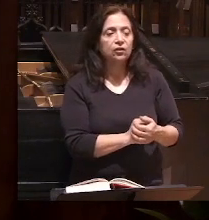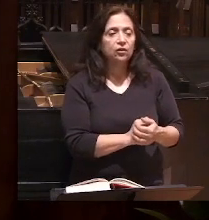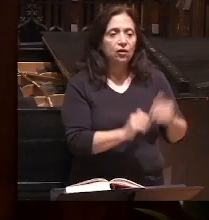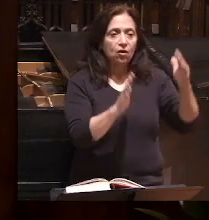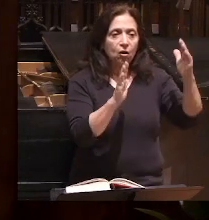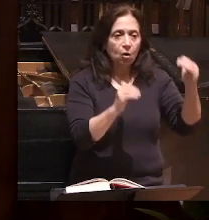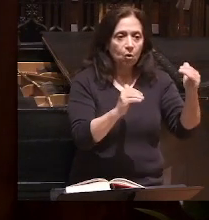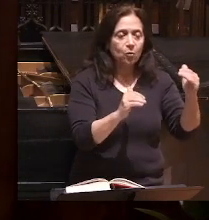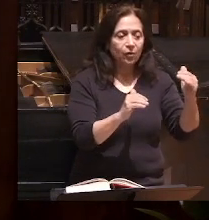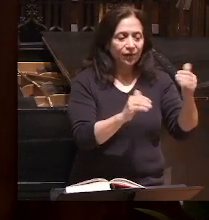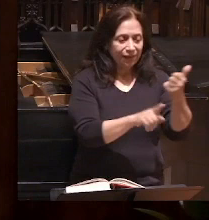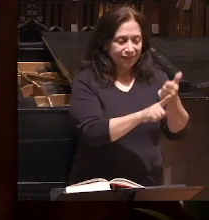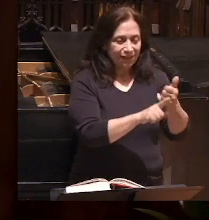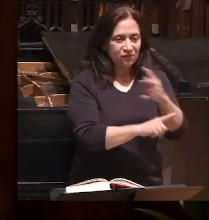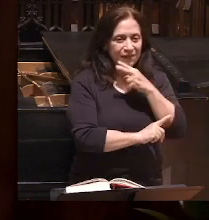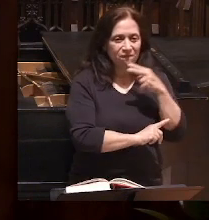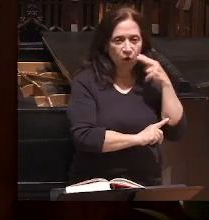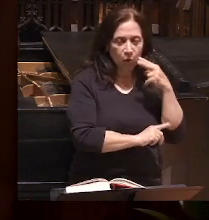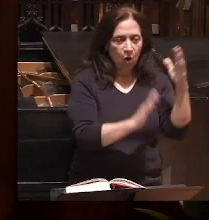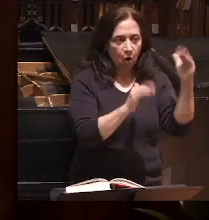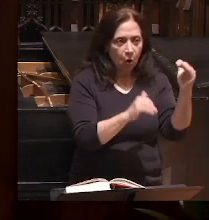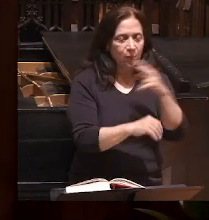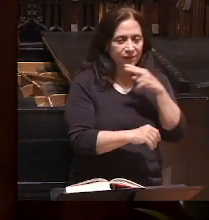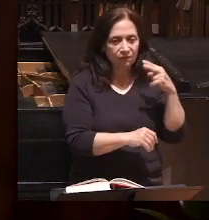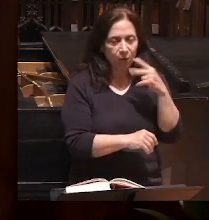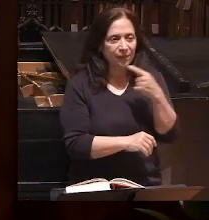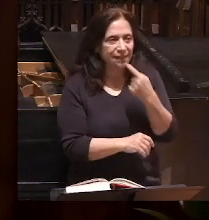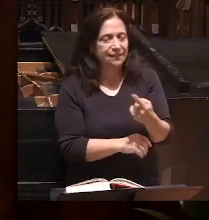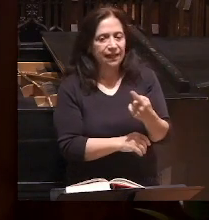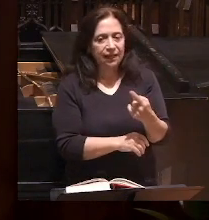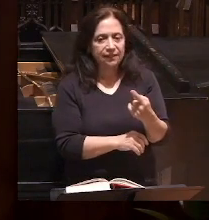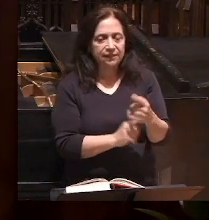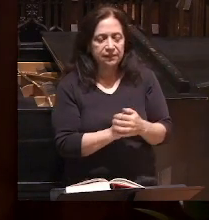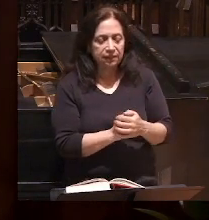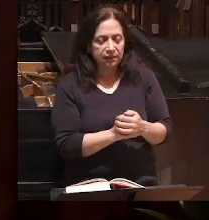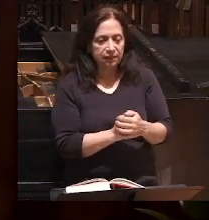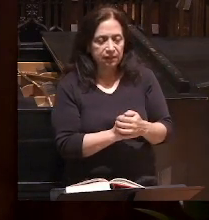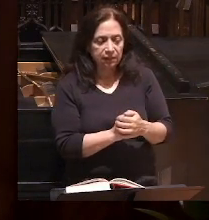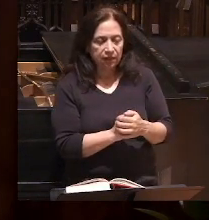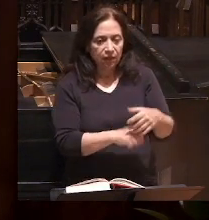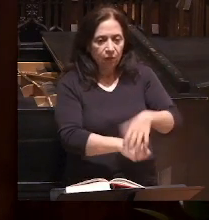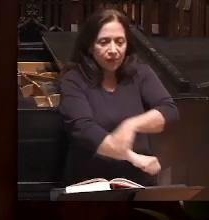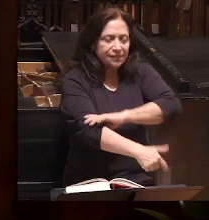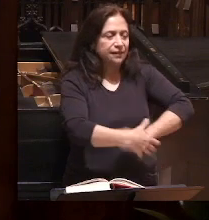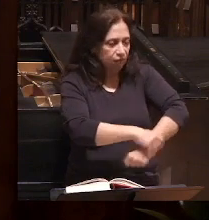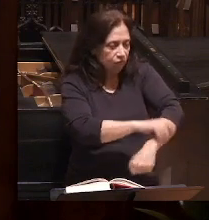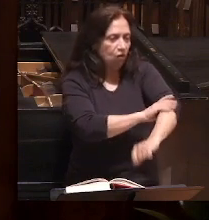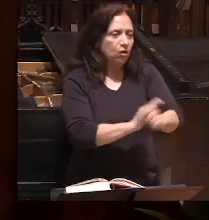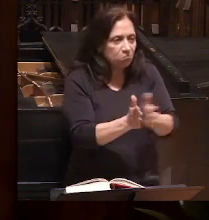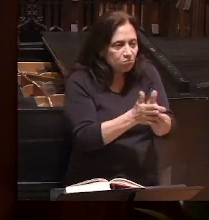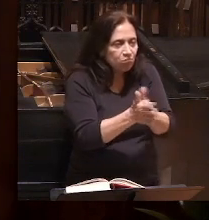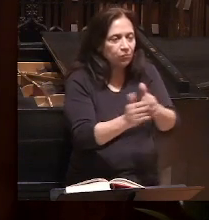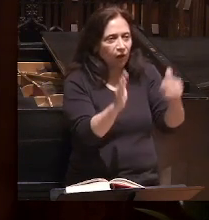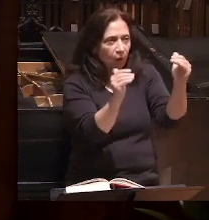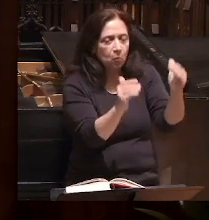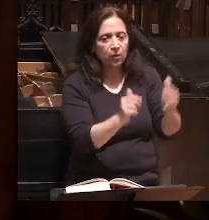a Verb. Hope is a verb, it says, with its sleeves rolled up.